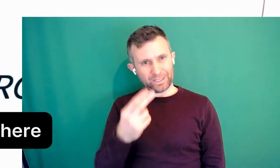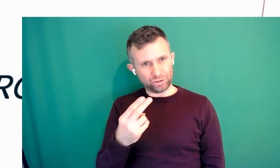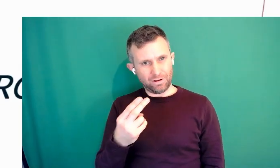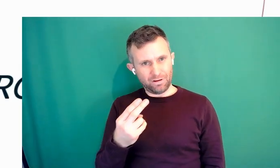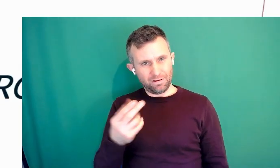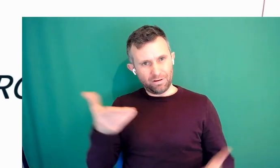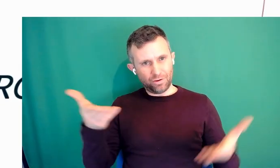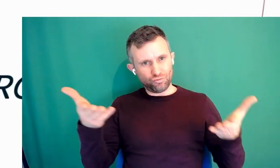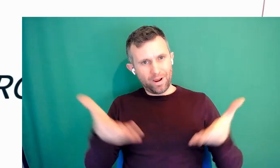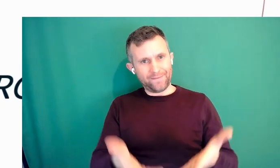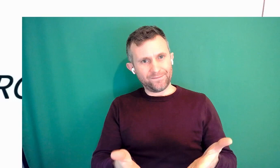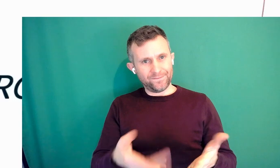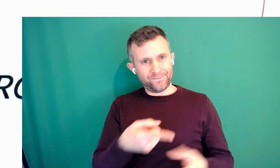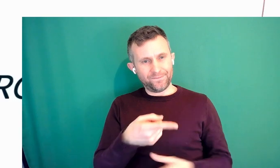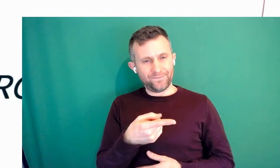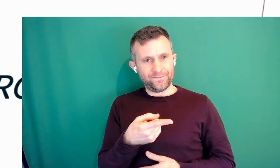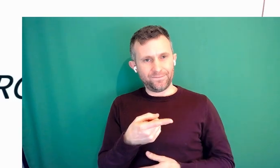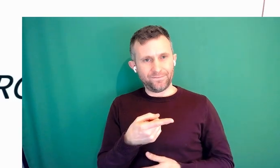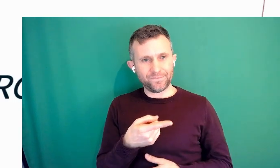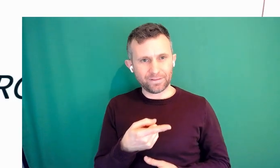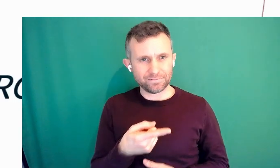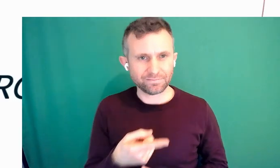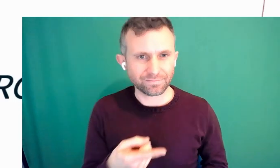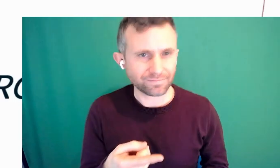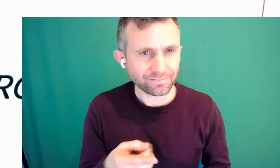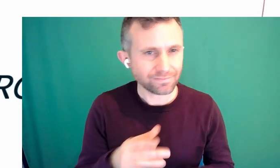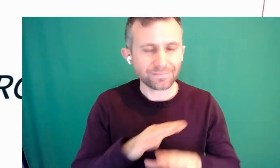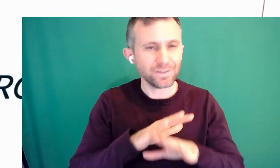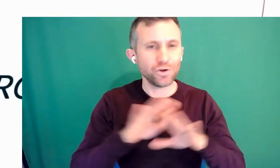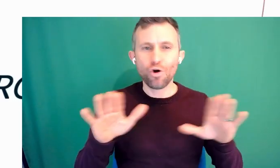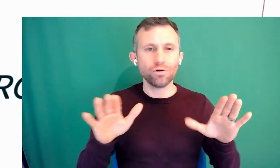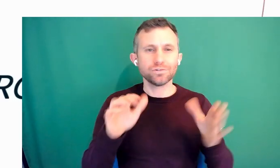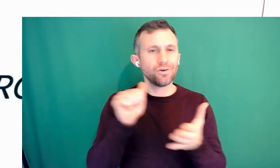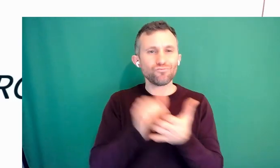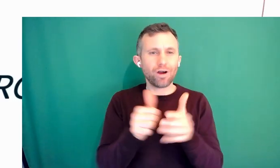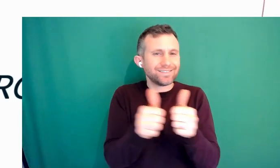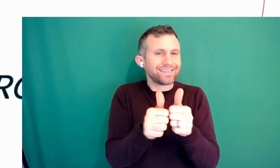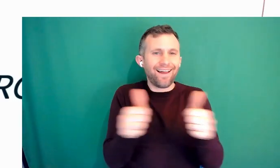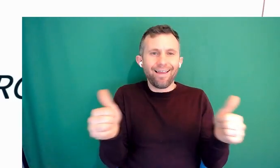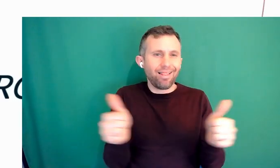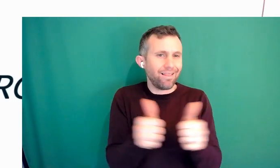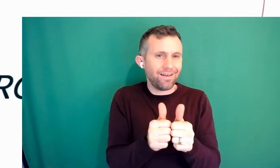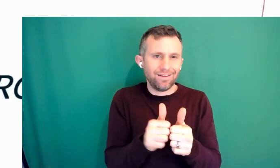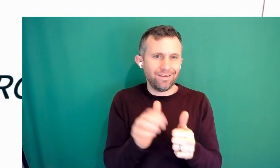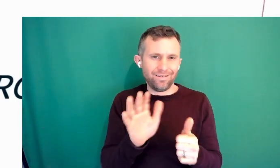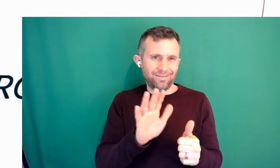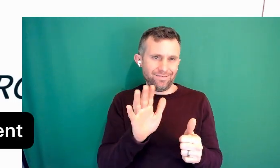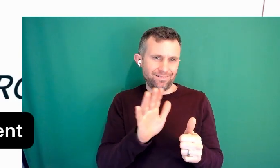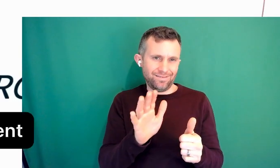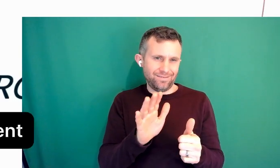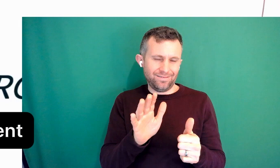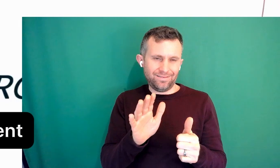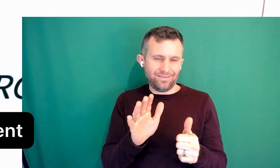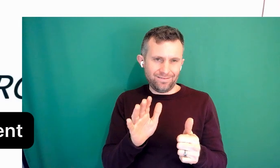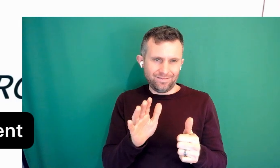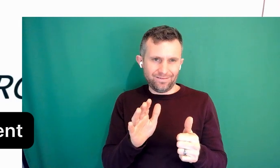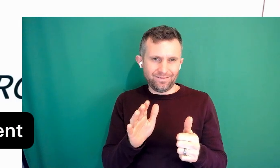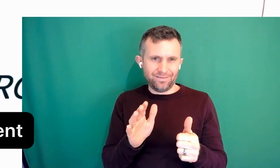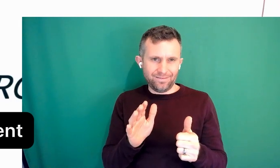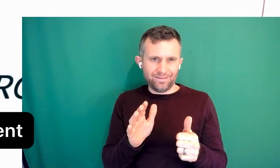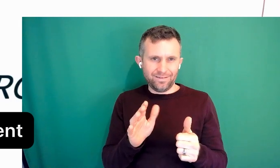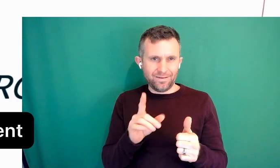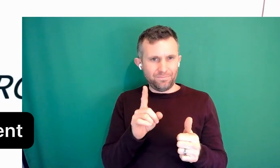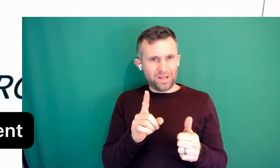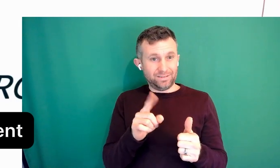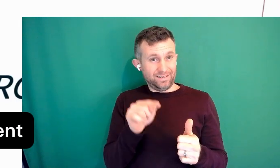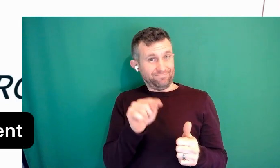here, and he entered a competition to design a new version of something. His design was based